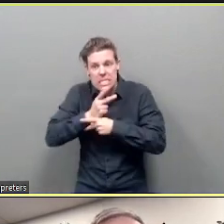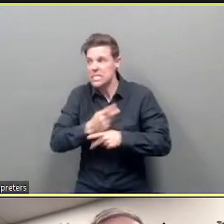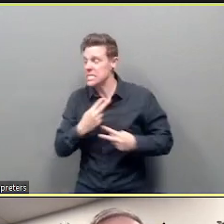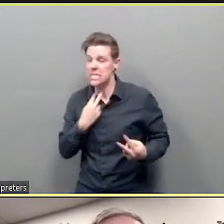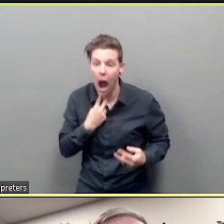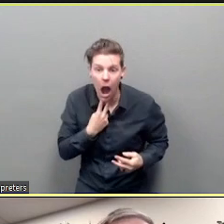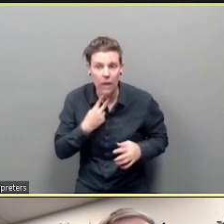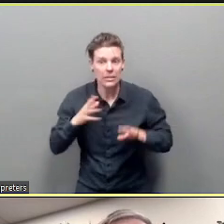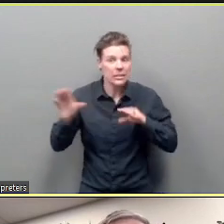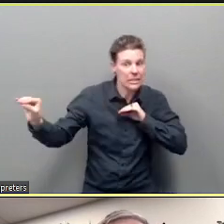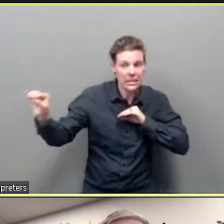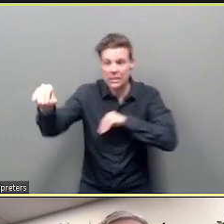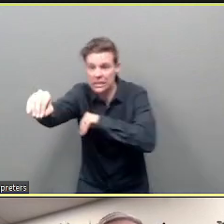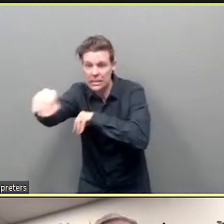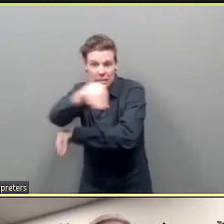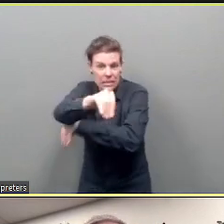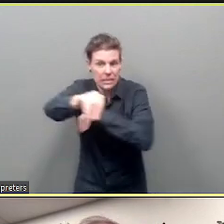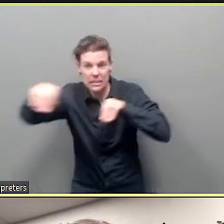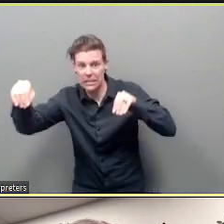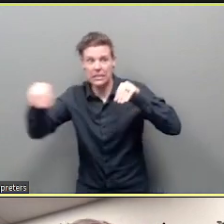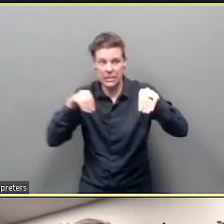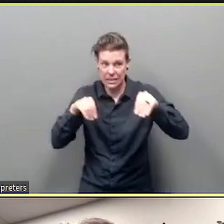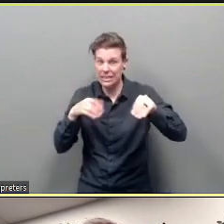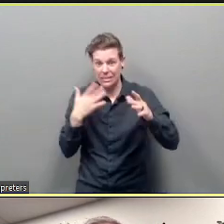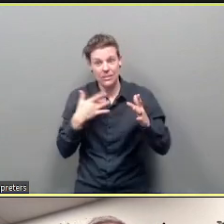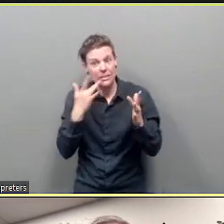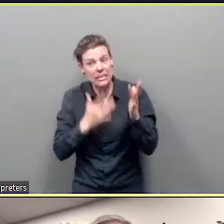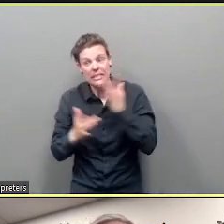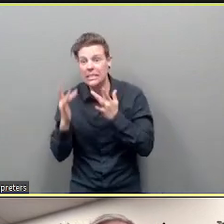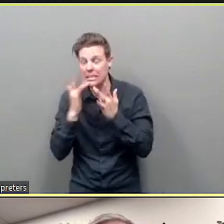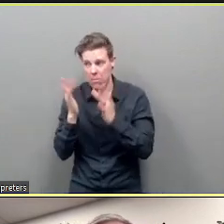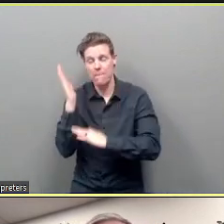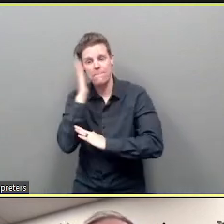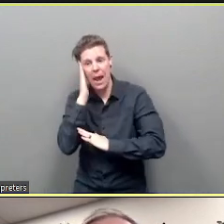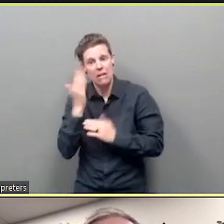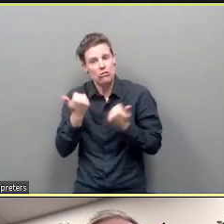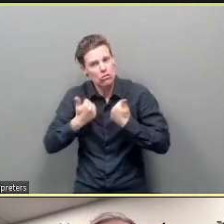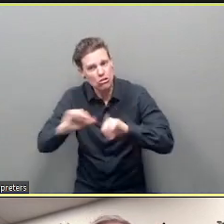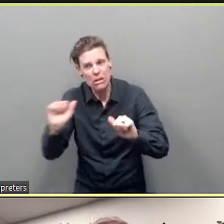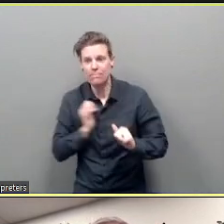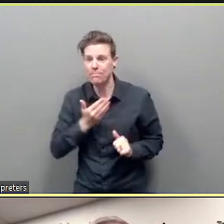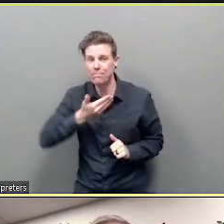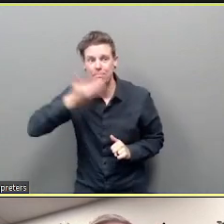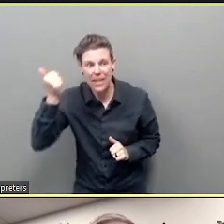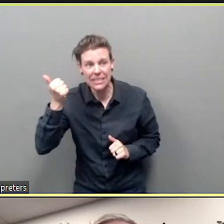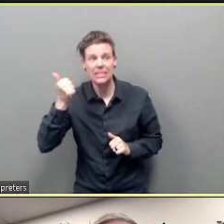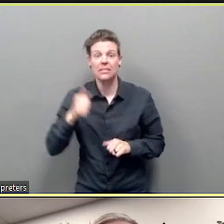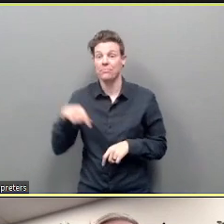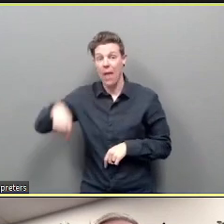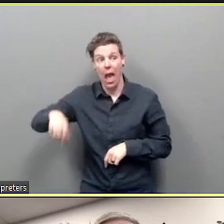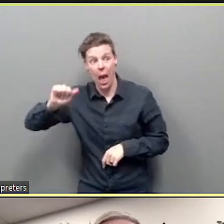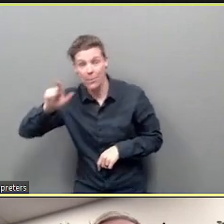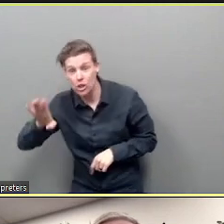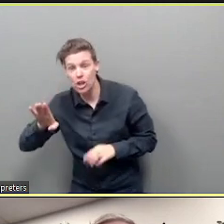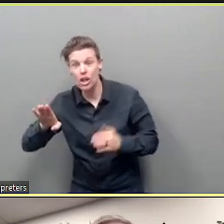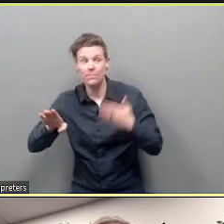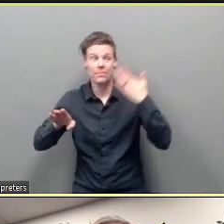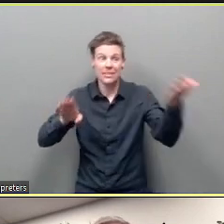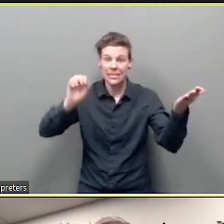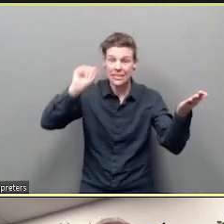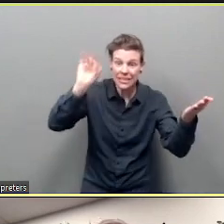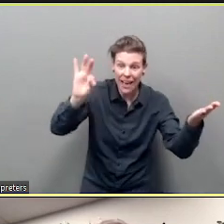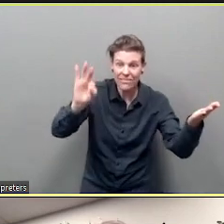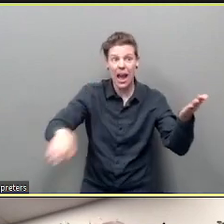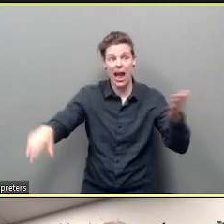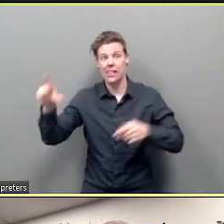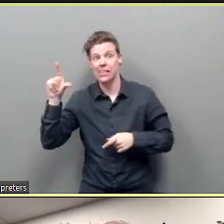people from one hospital into Mexico to another one, usually in Albuquerque or Santa Fe or Las Cruces. It's hard to do that right